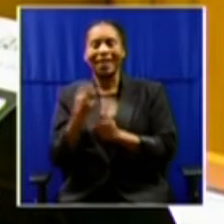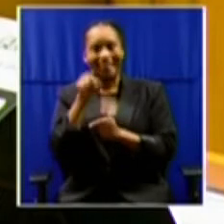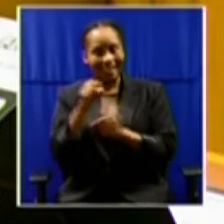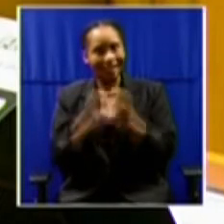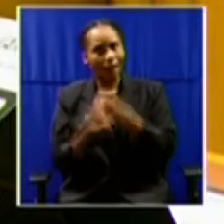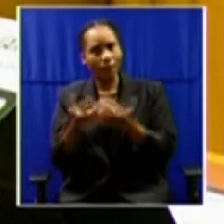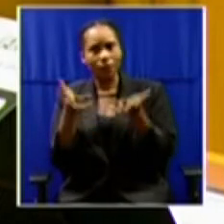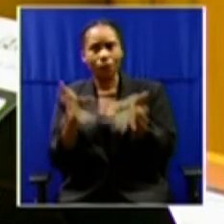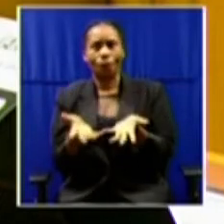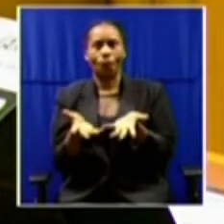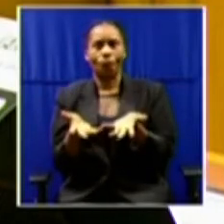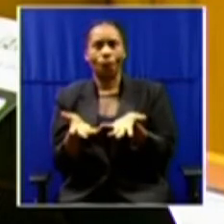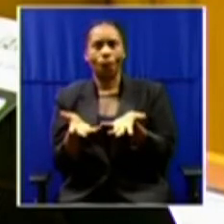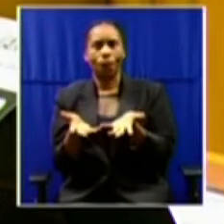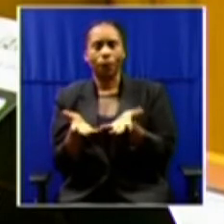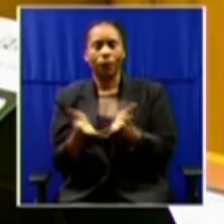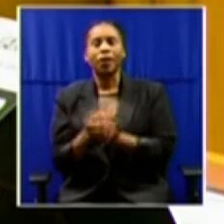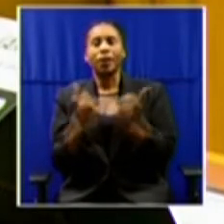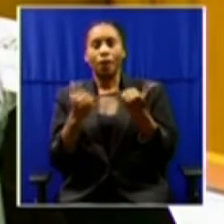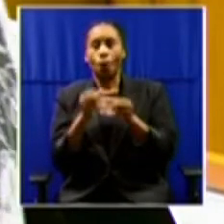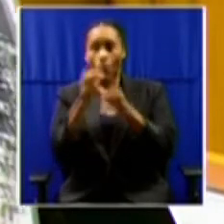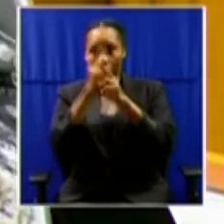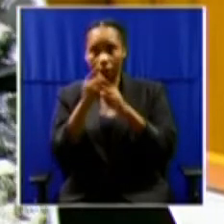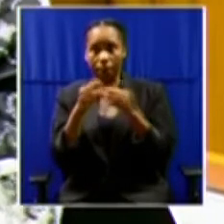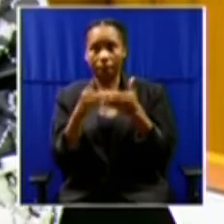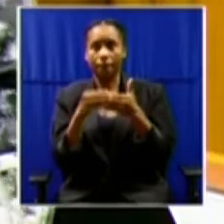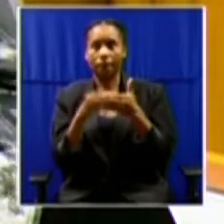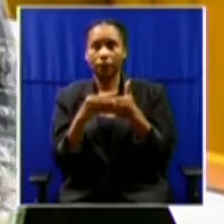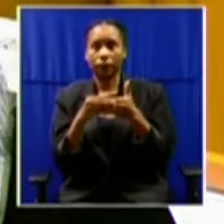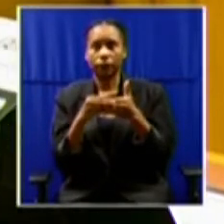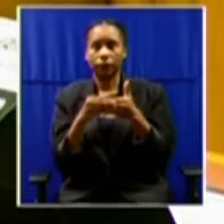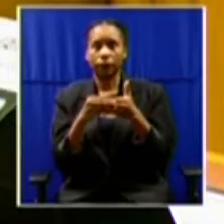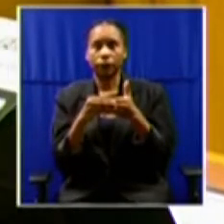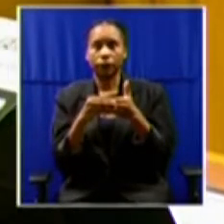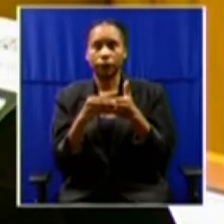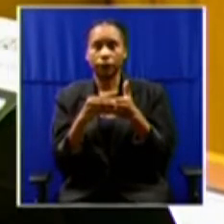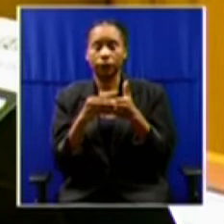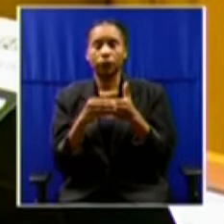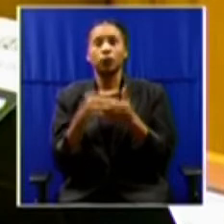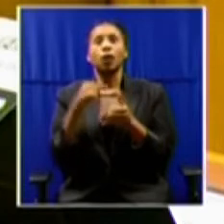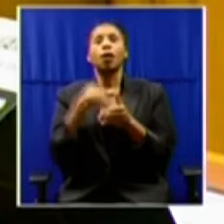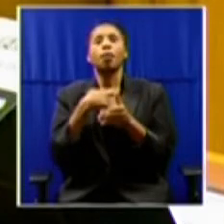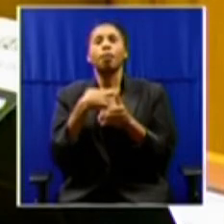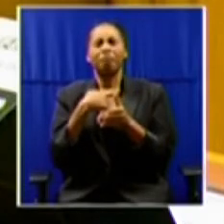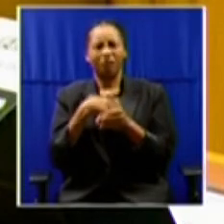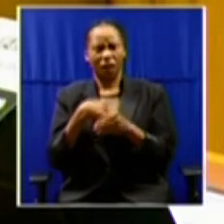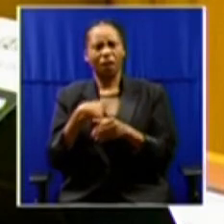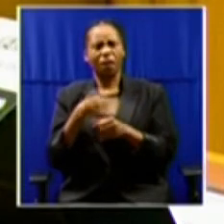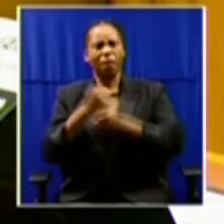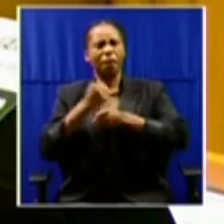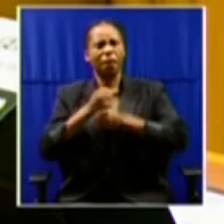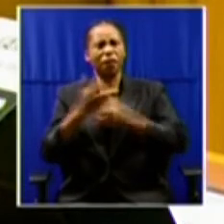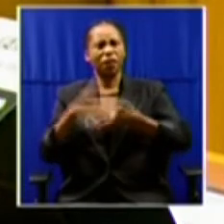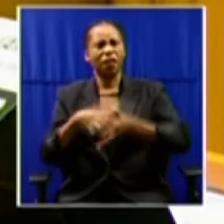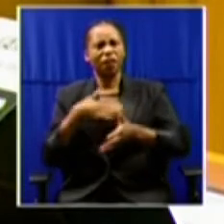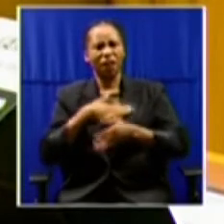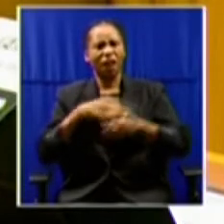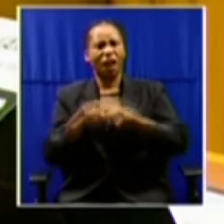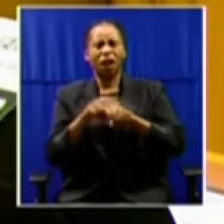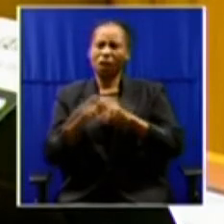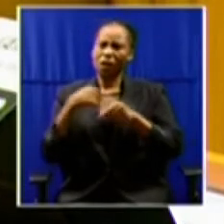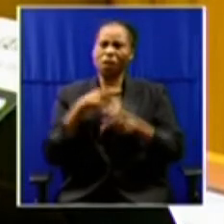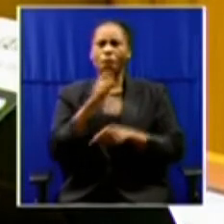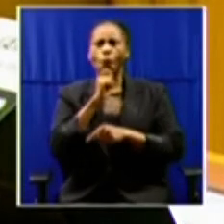here. Now, honorable members, I have been made to feel like I woke up in the